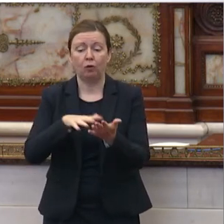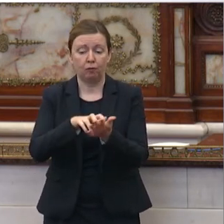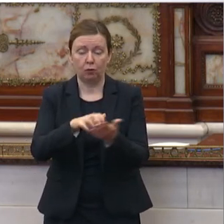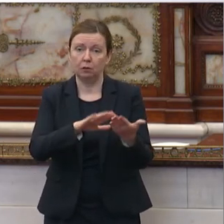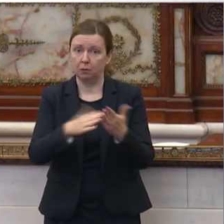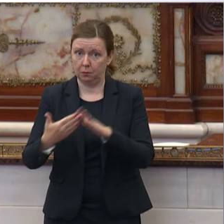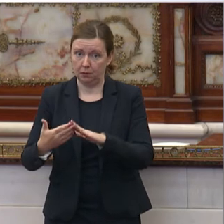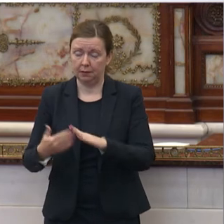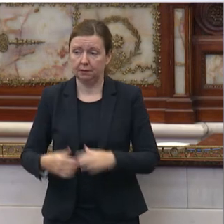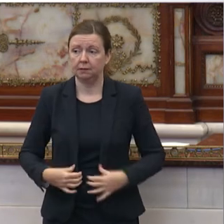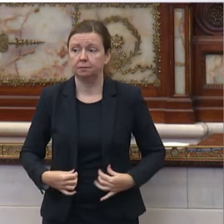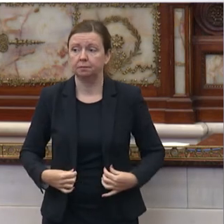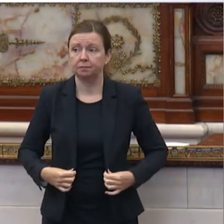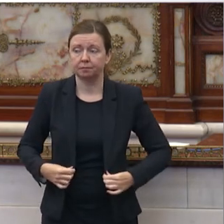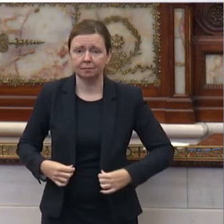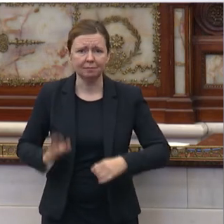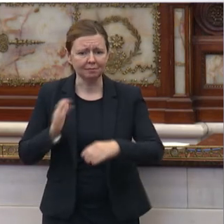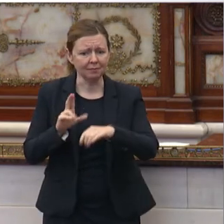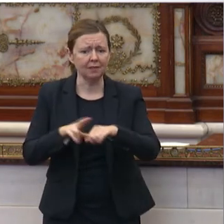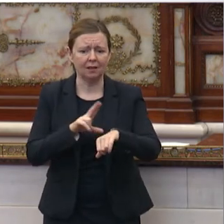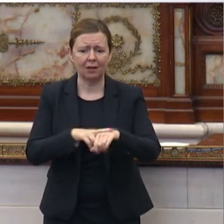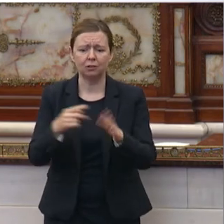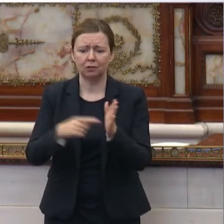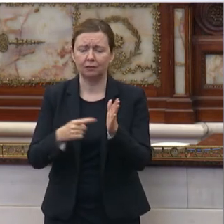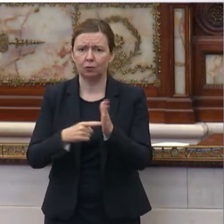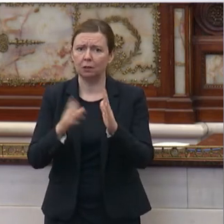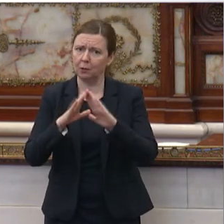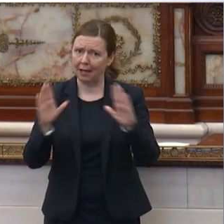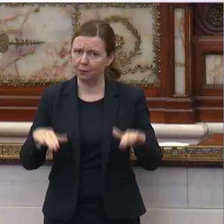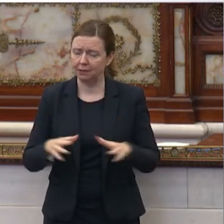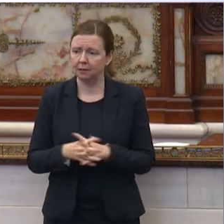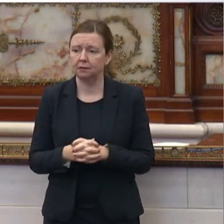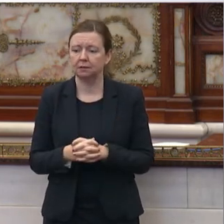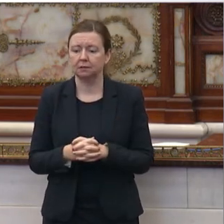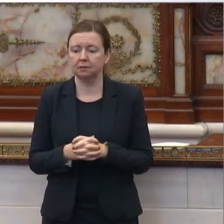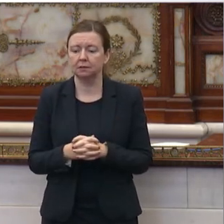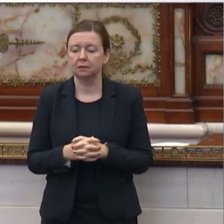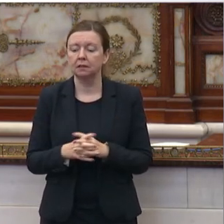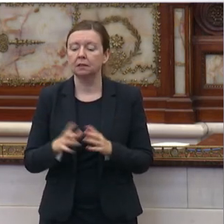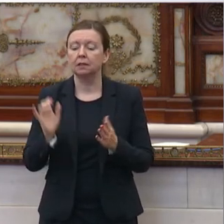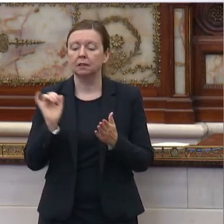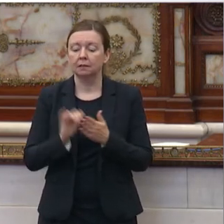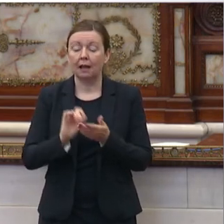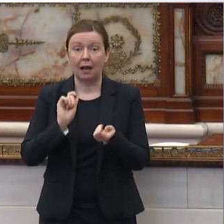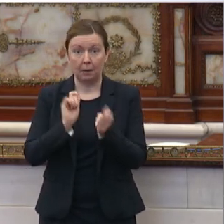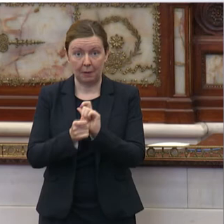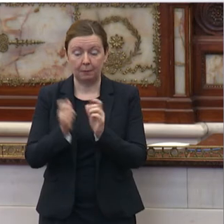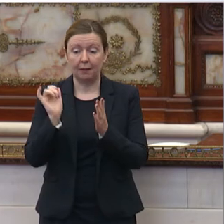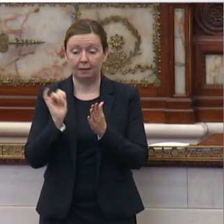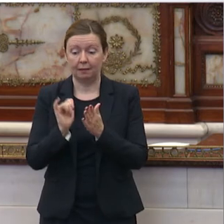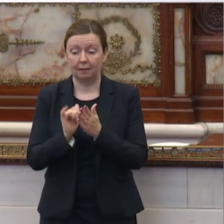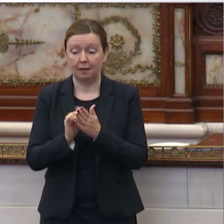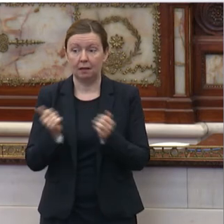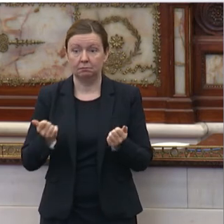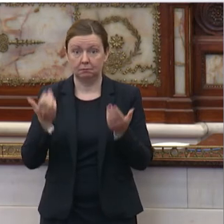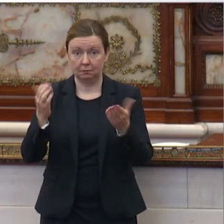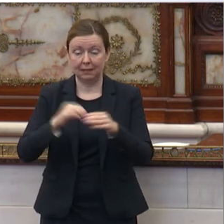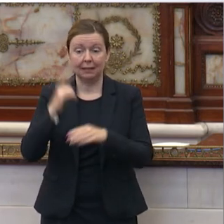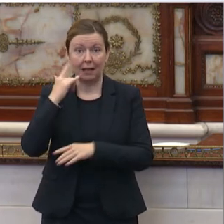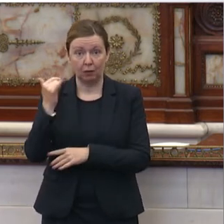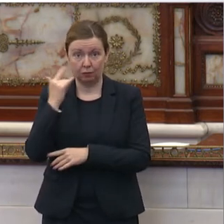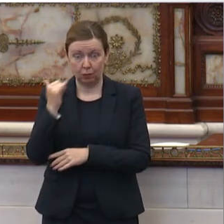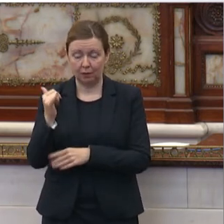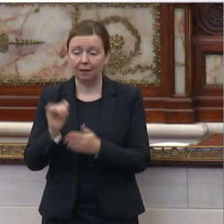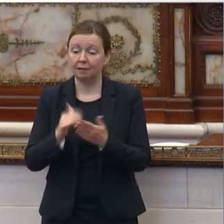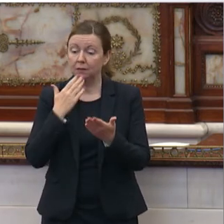communities and our naturally affordable housing. The SB 50 amendment that they have put forward in California is